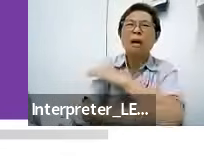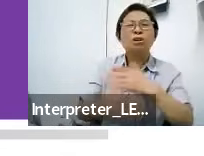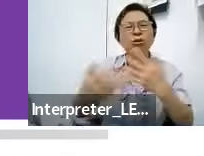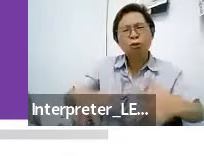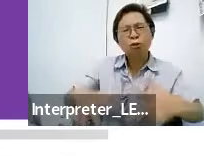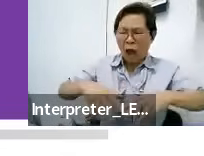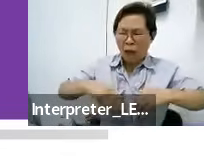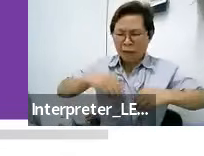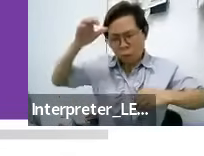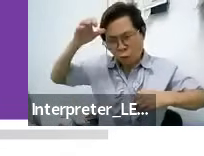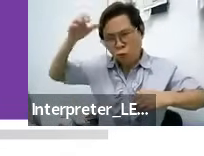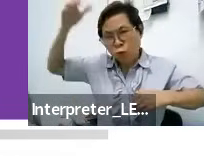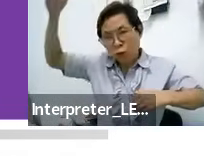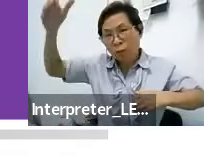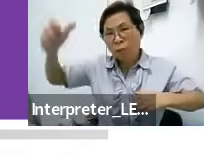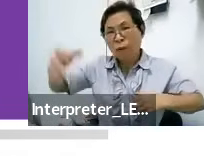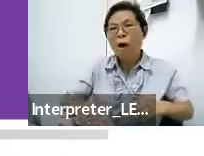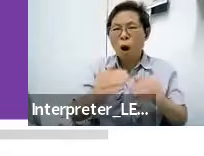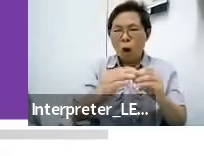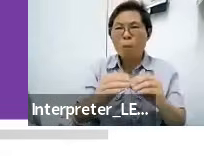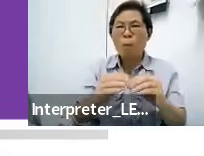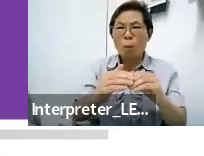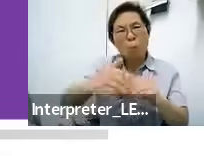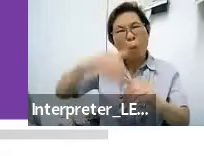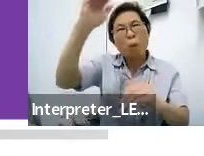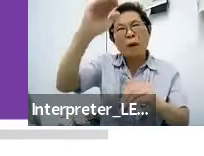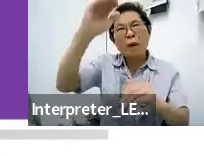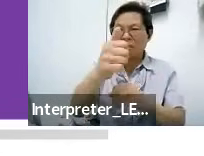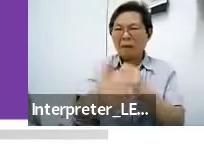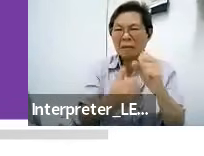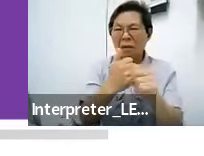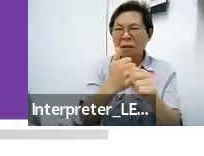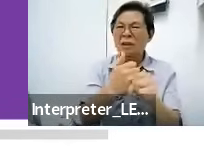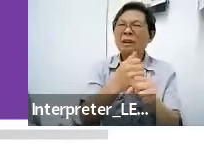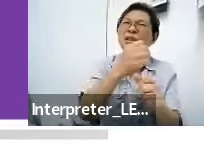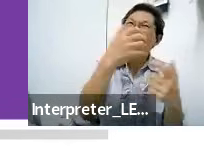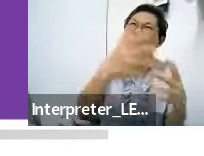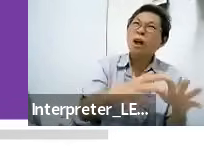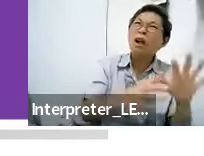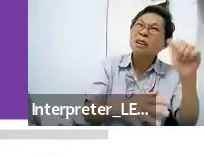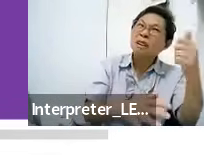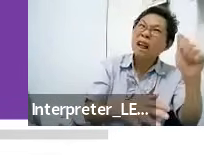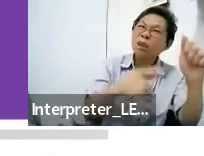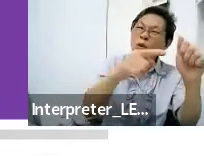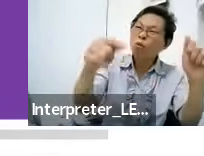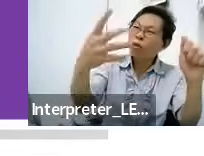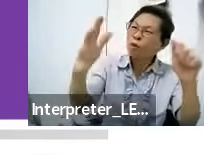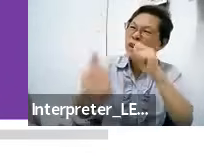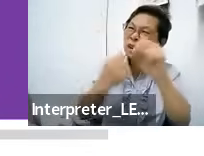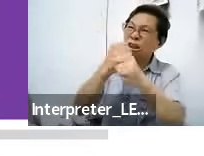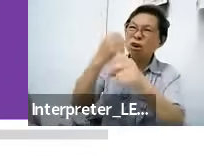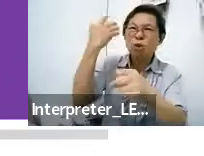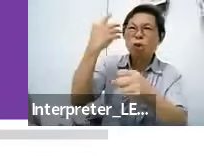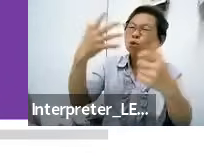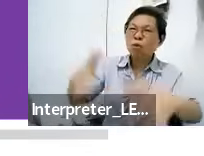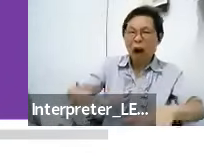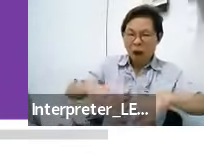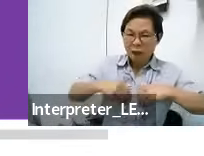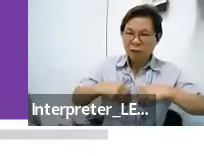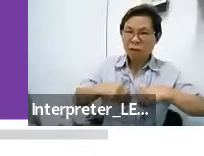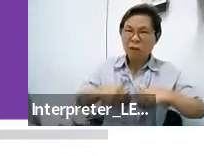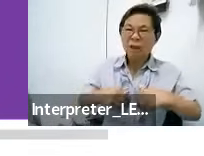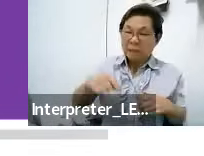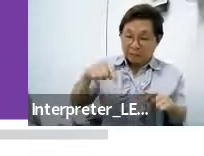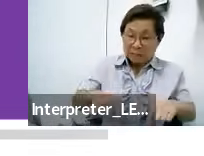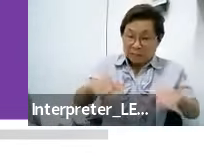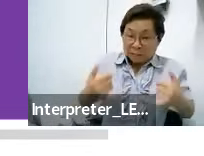concept for more than 10 years, perhaps 10 to 15 years ago. But at this point of